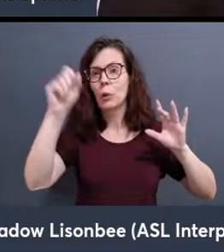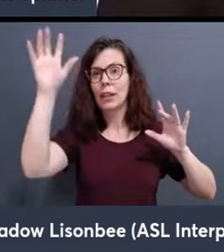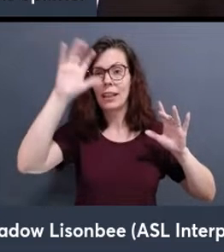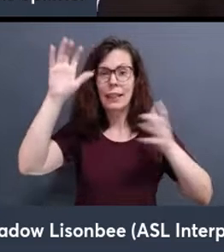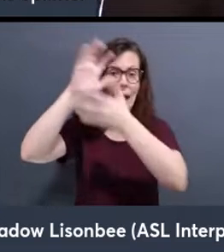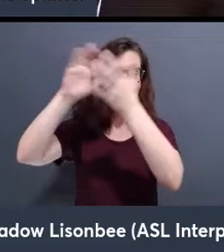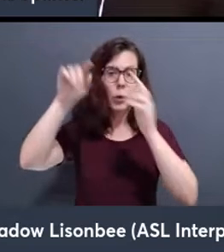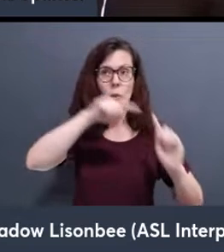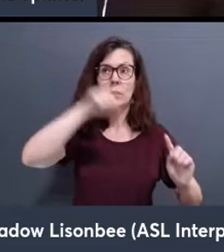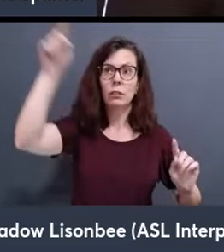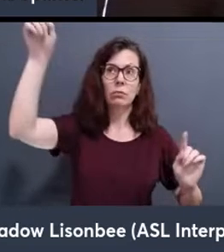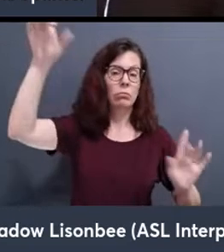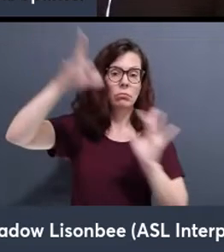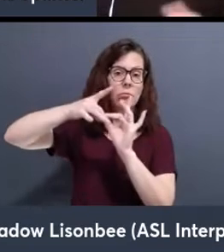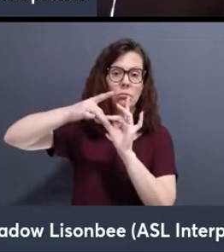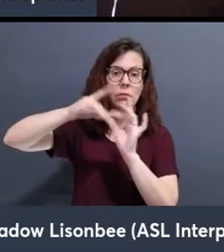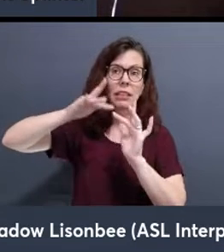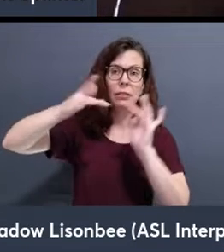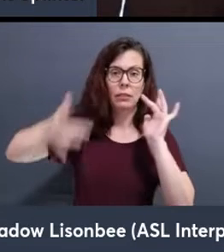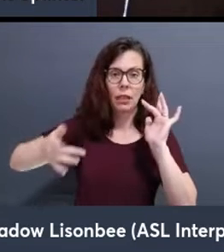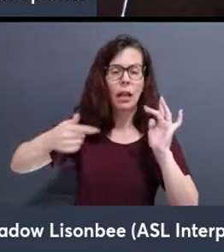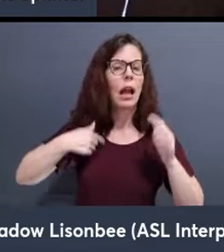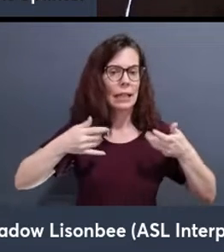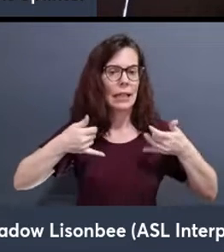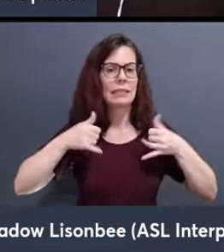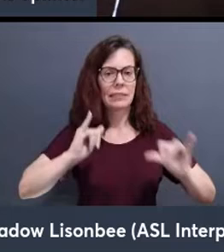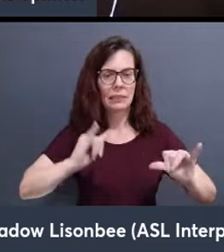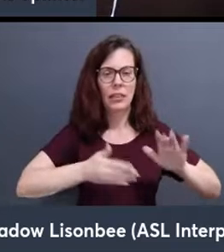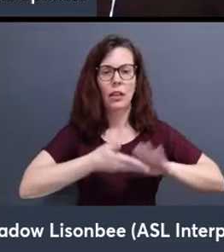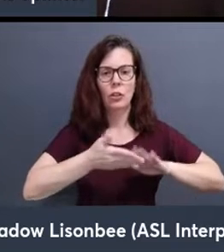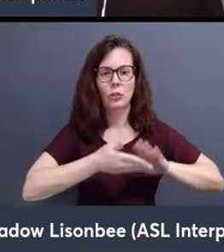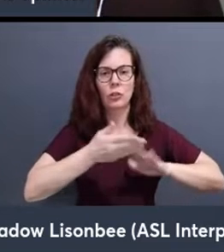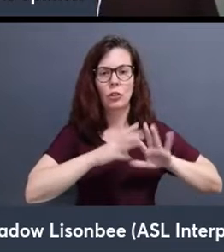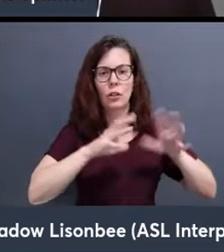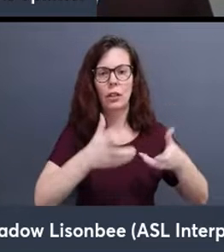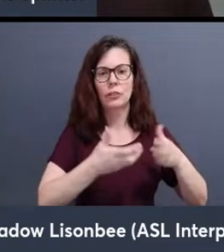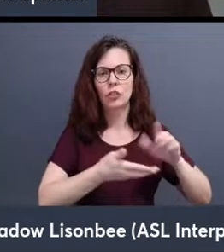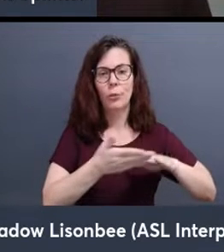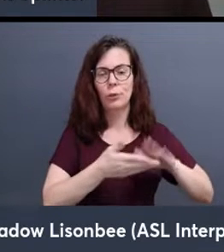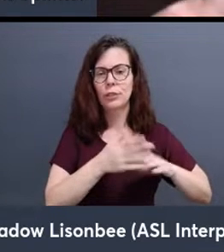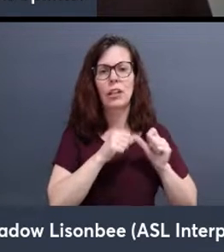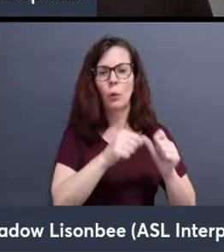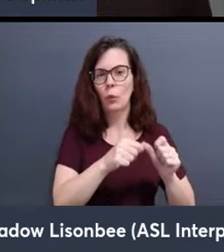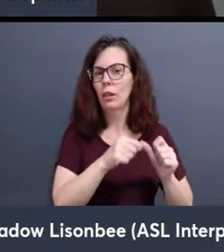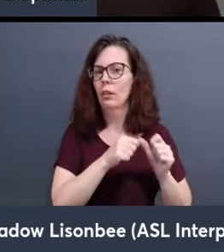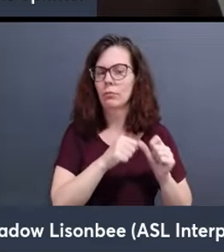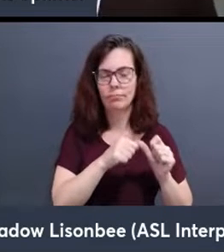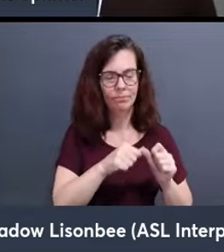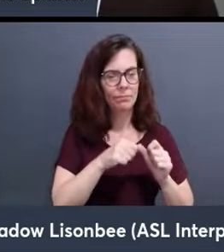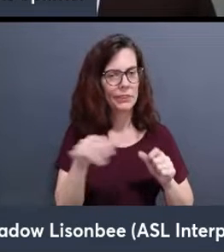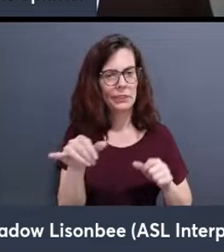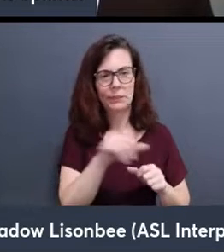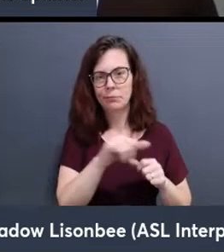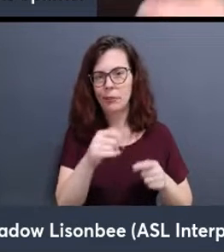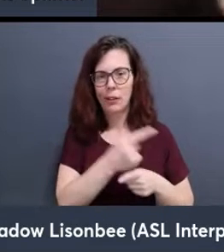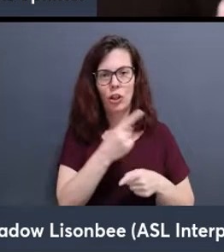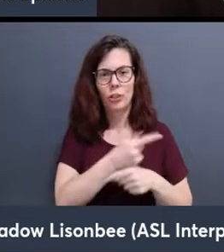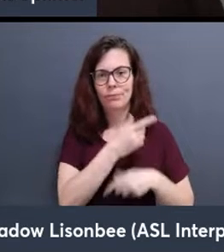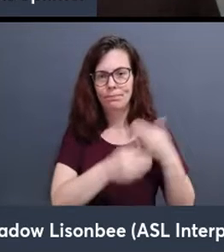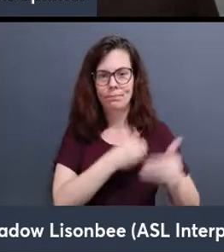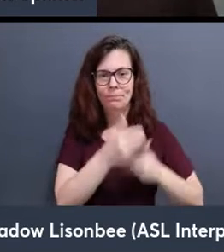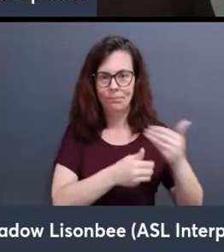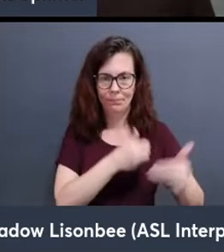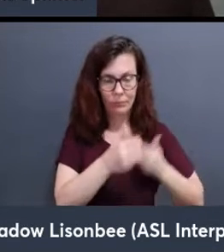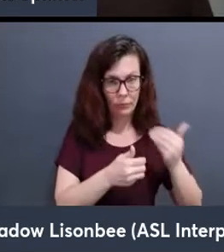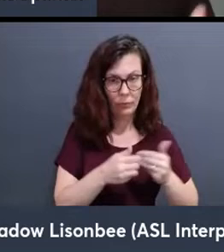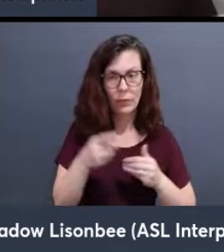I can continue to issue cluster operations, and that cluster is going to continue to run just as it normally would. And what we're going to